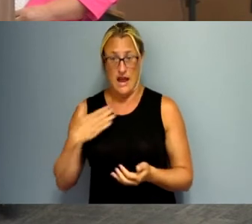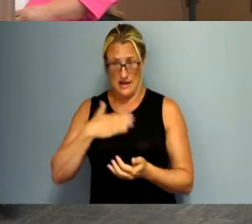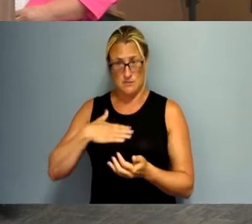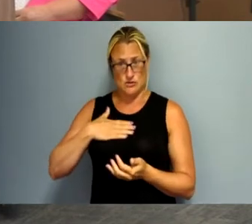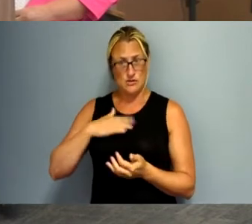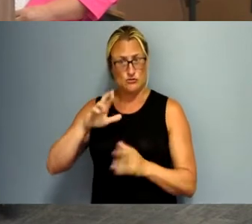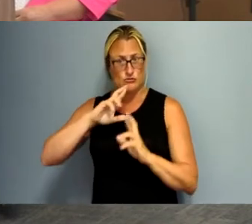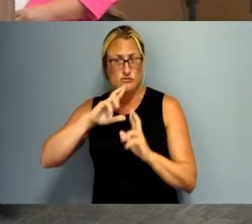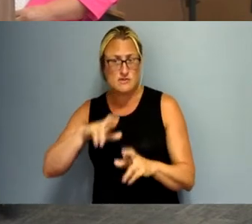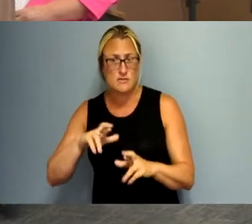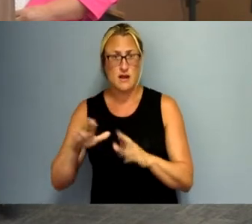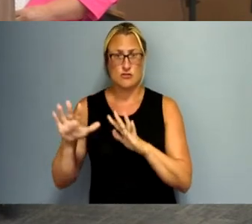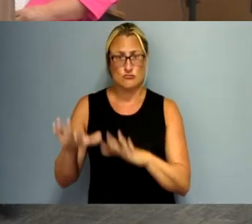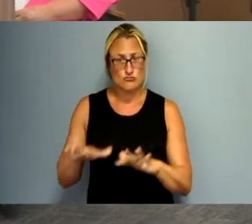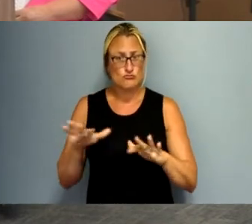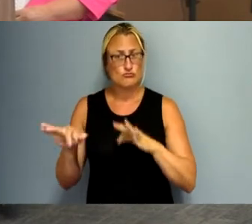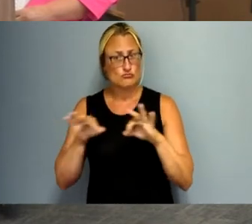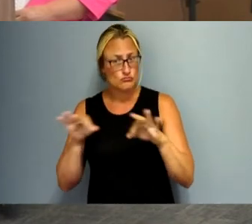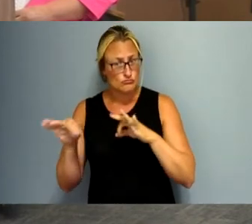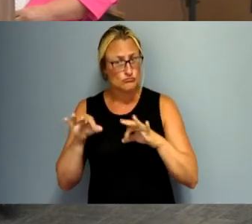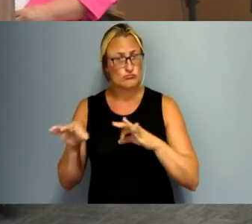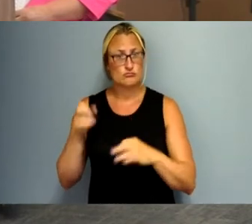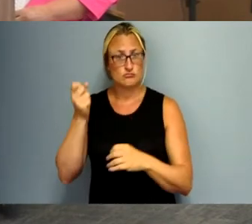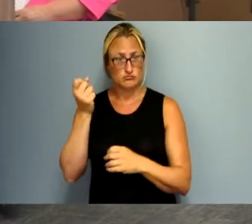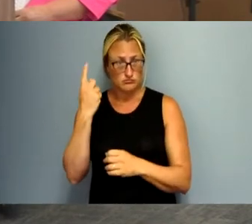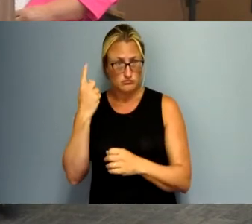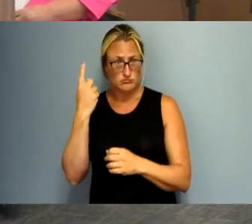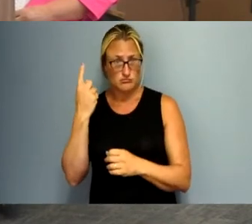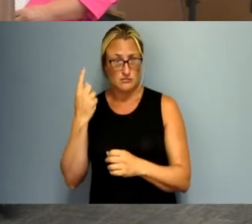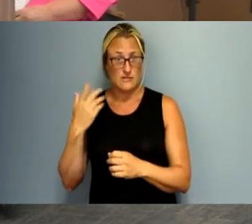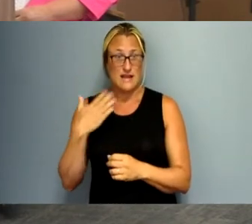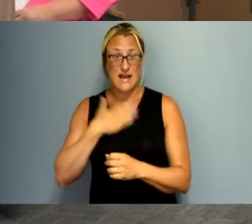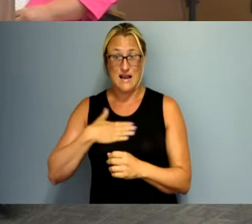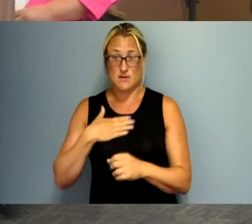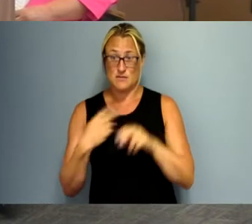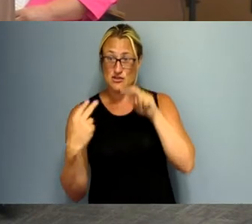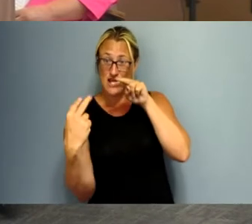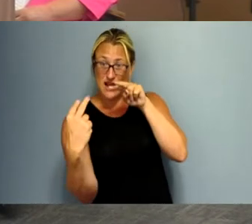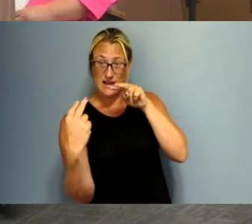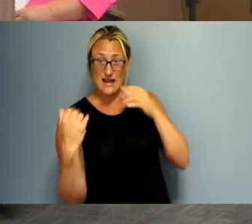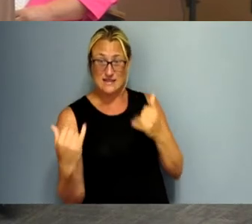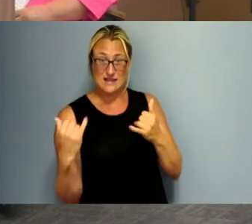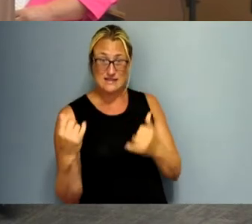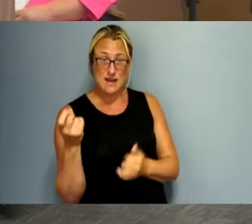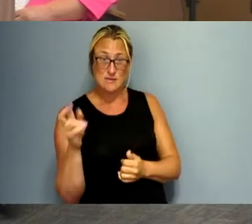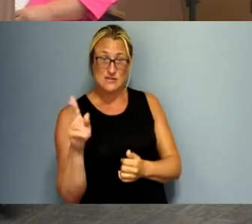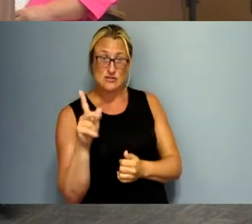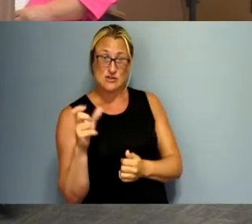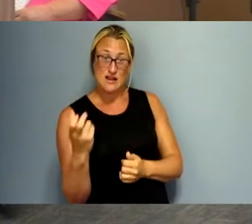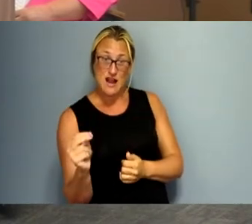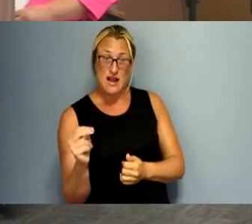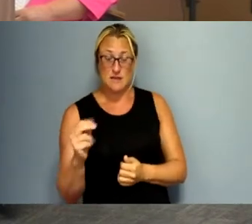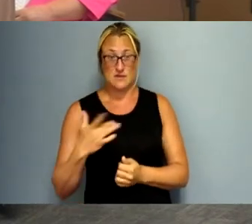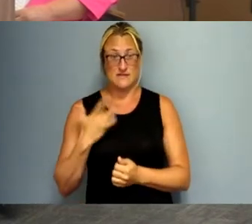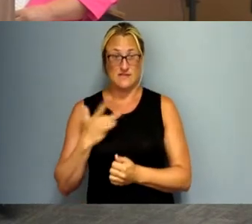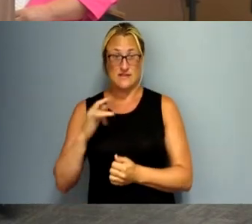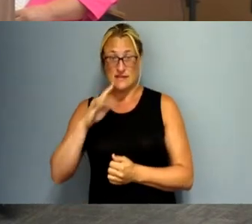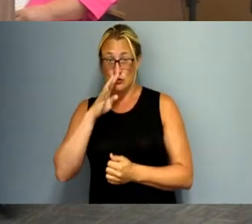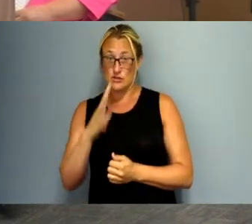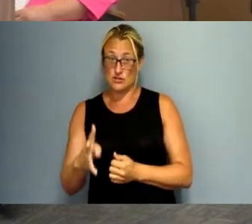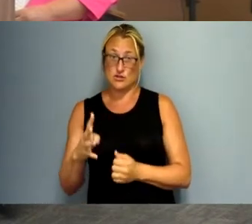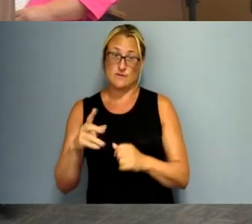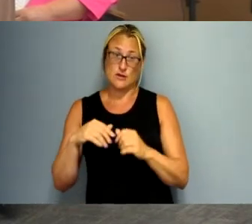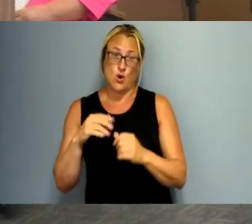time to give, and I would really appreciate eye contact right now, Mr. Khan, because it feels a lot like you're ignoring me on purpose, which is